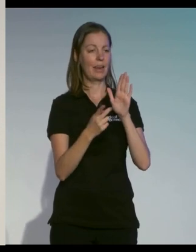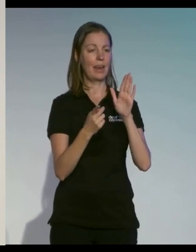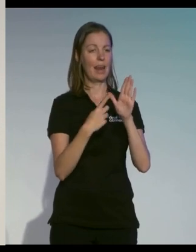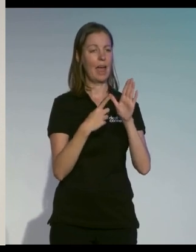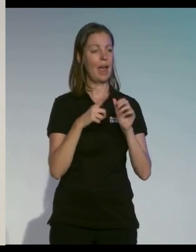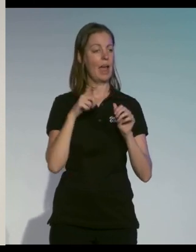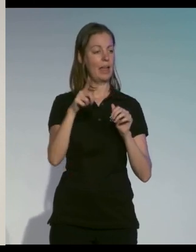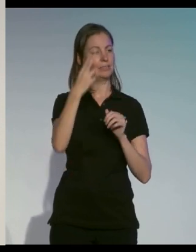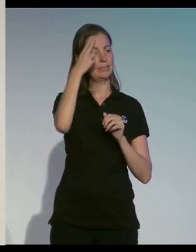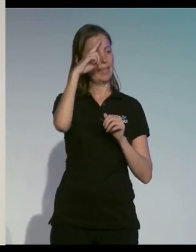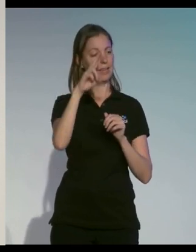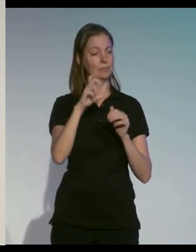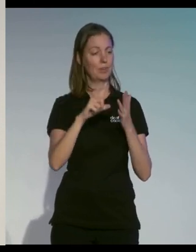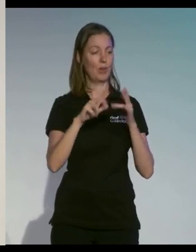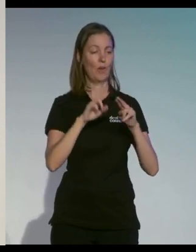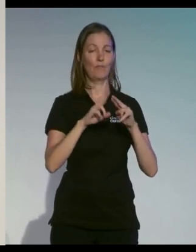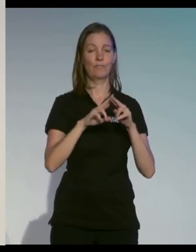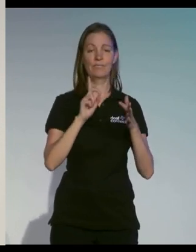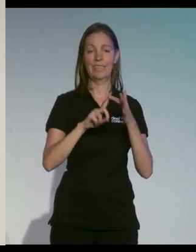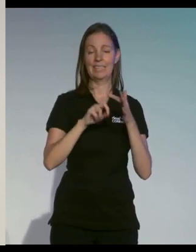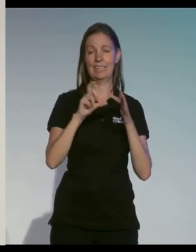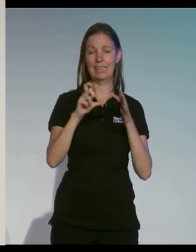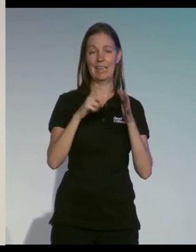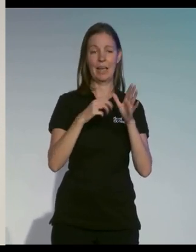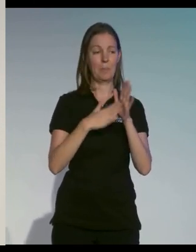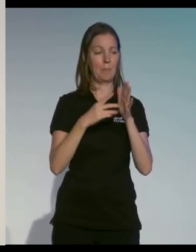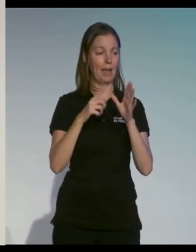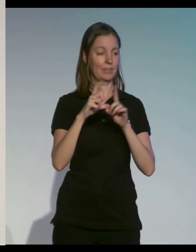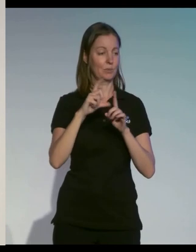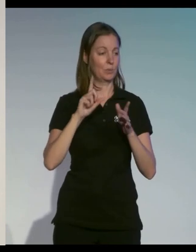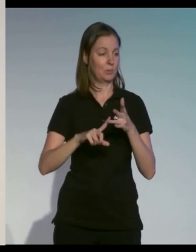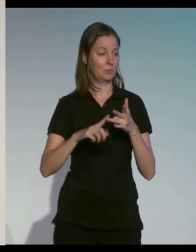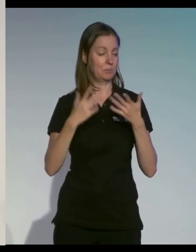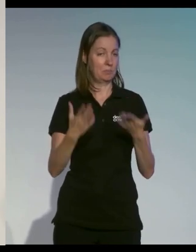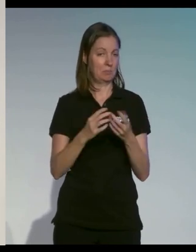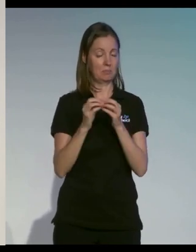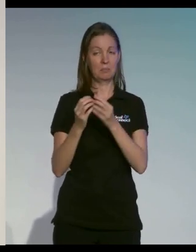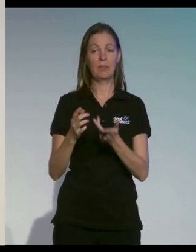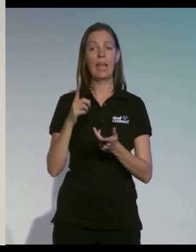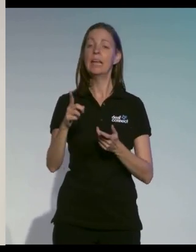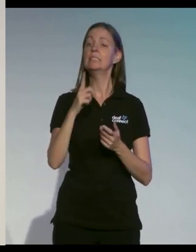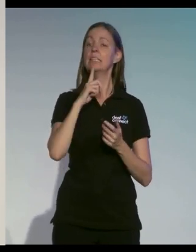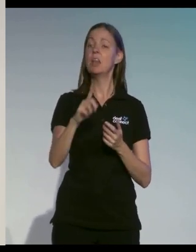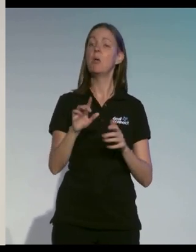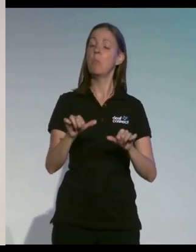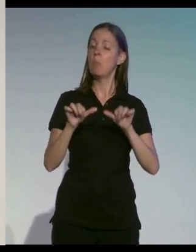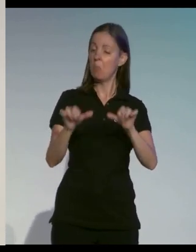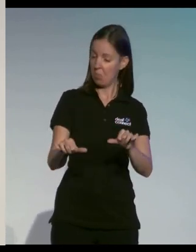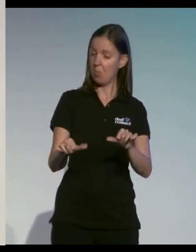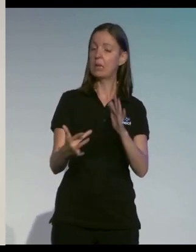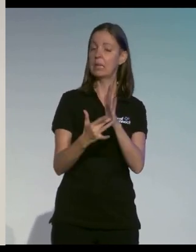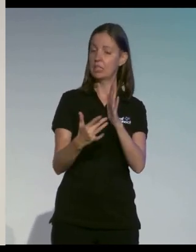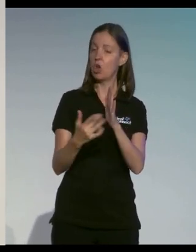Kofi Kumado, he said, I'll give you technology and the law. I'll